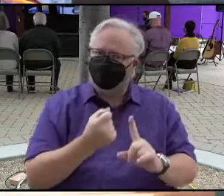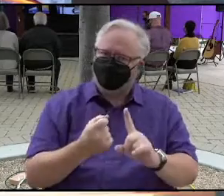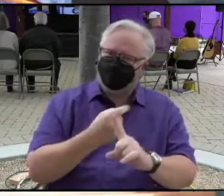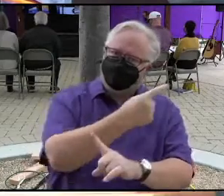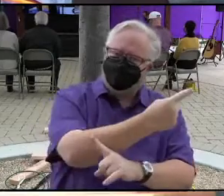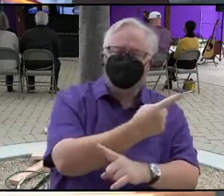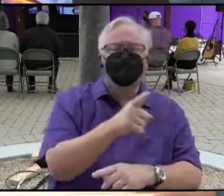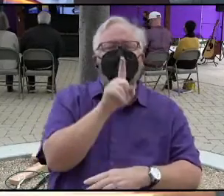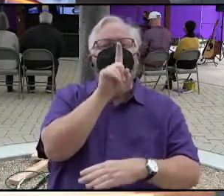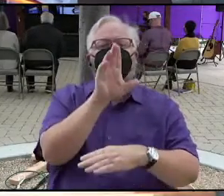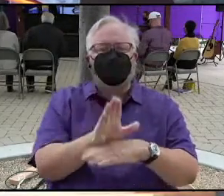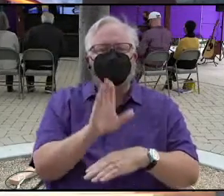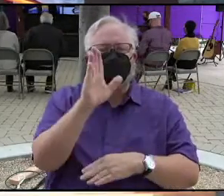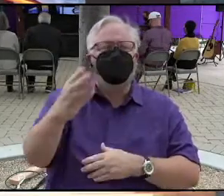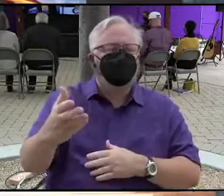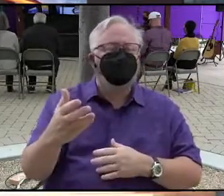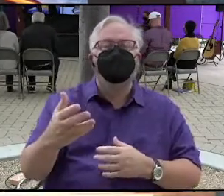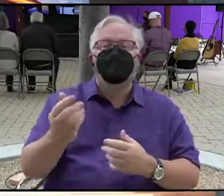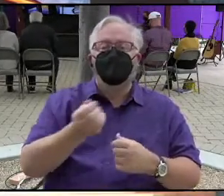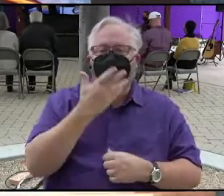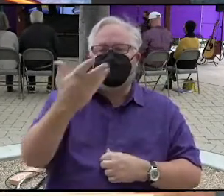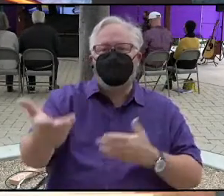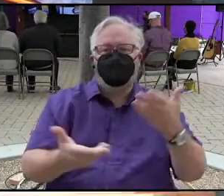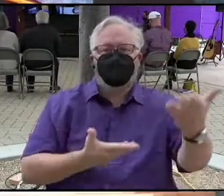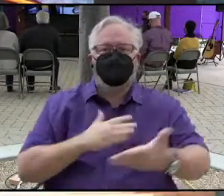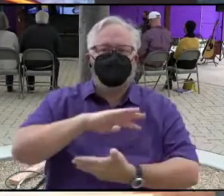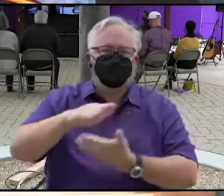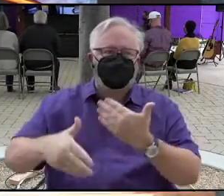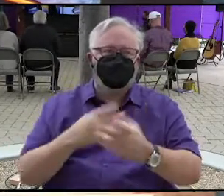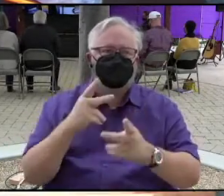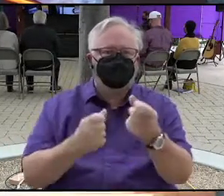to practicing an affirming welcome to all.